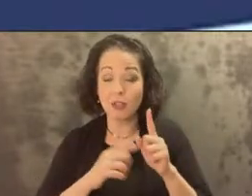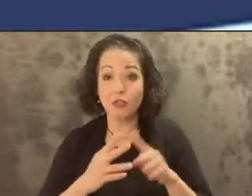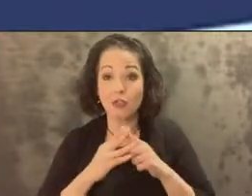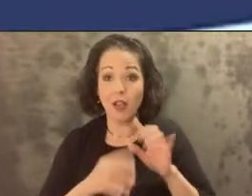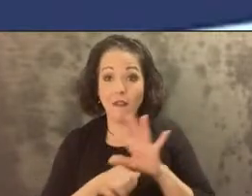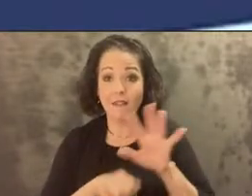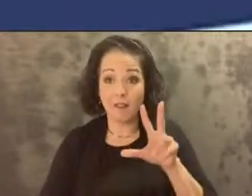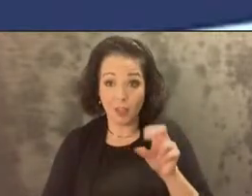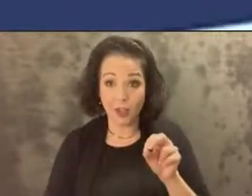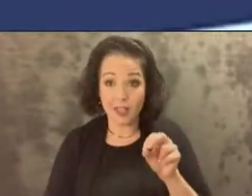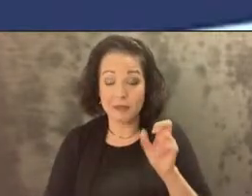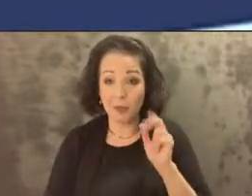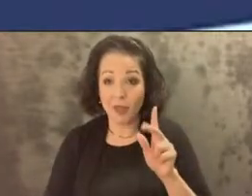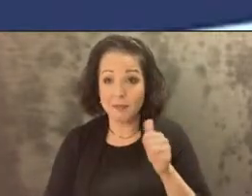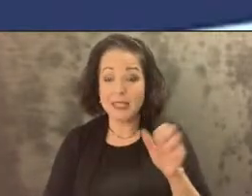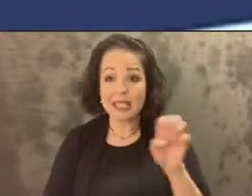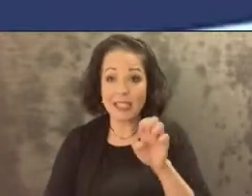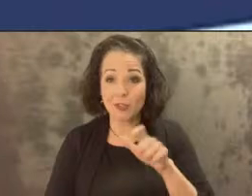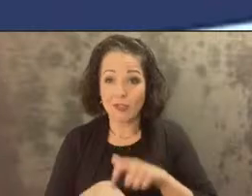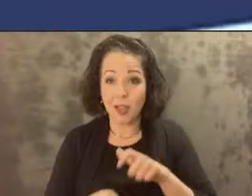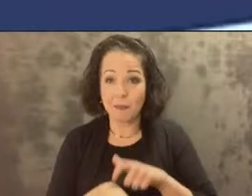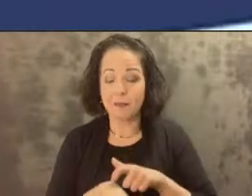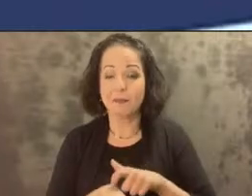5:30 Eastern Standard Time.